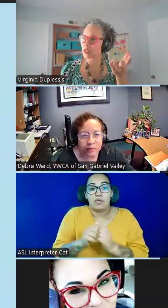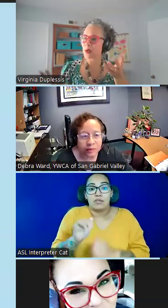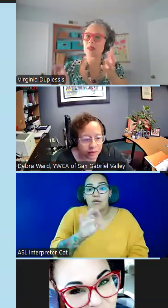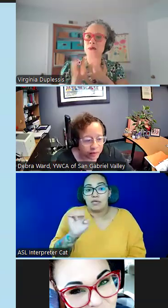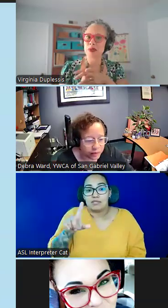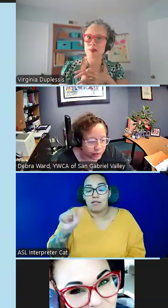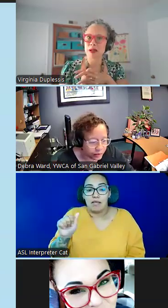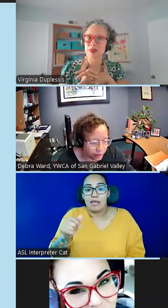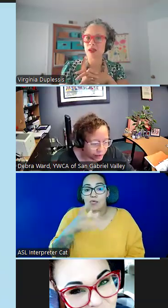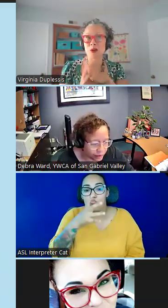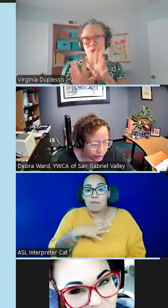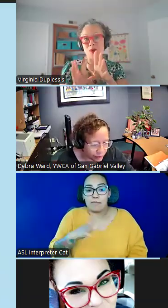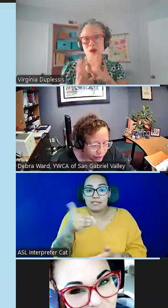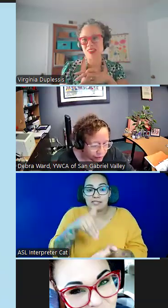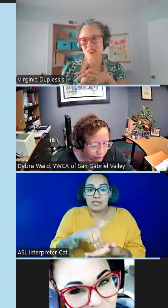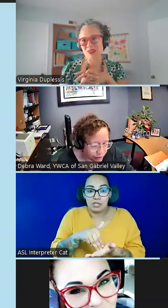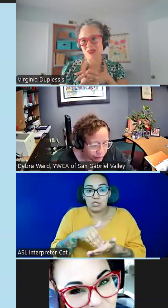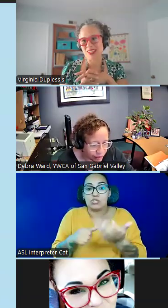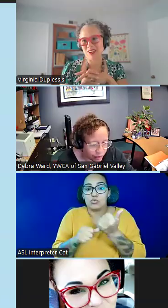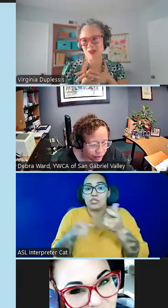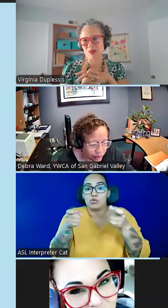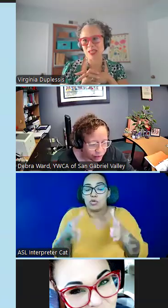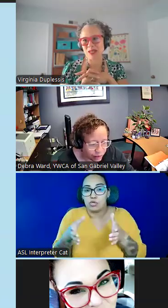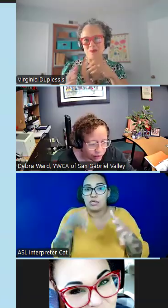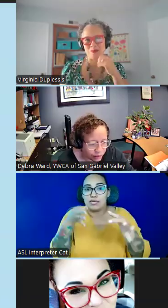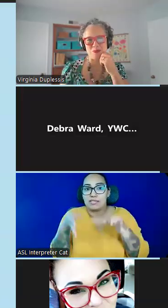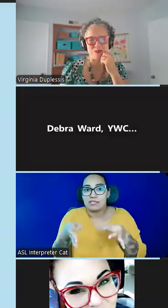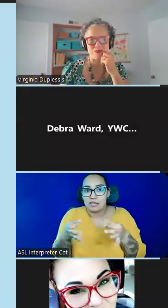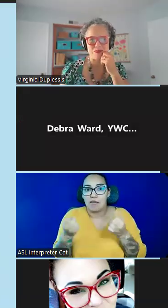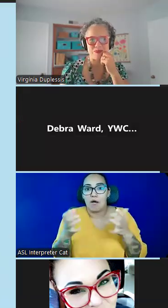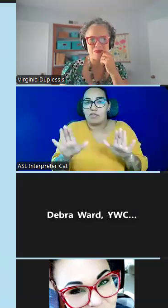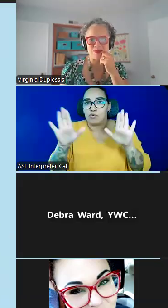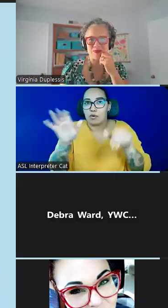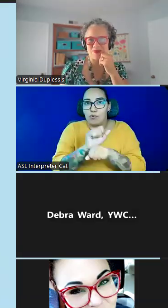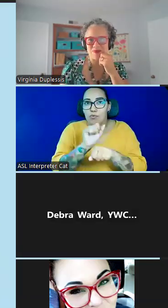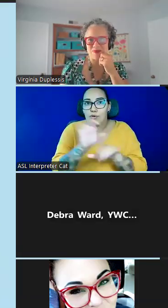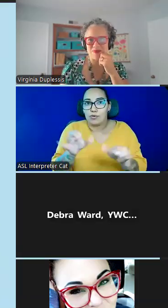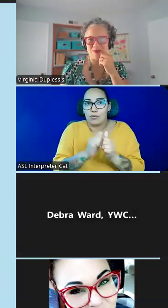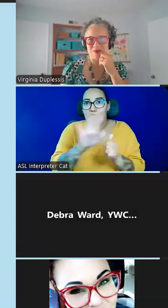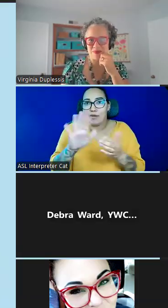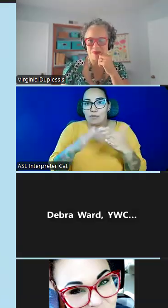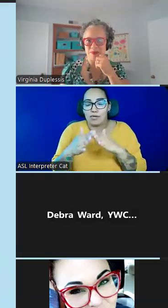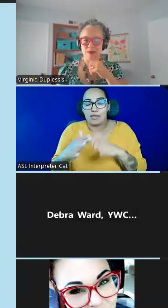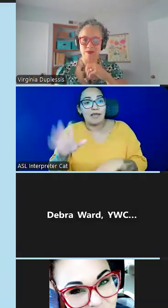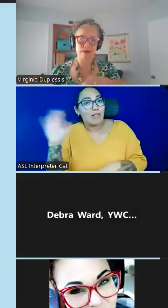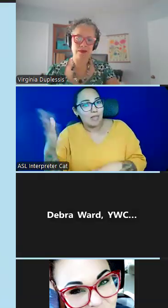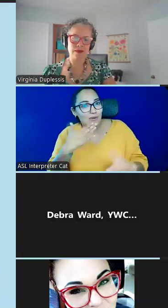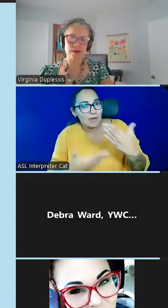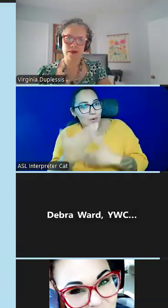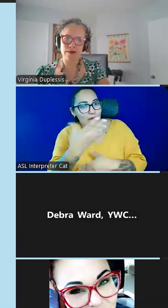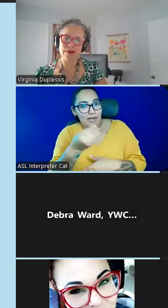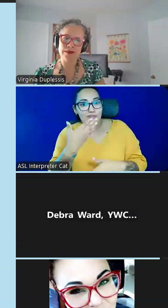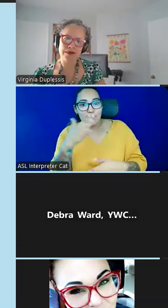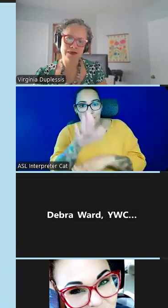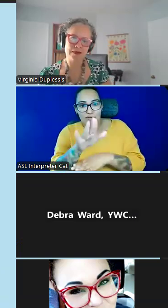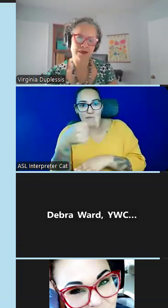to talk a little bit about the incredible work that they're doing in their community. Hello, everyone. Good morning and good afternoon to those of you who are